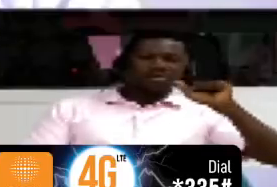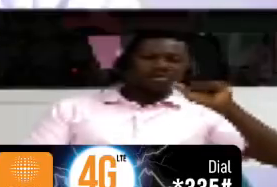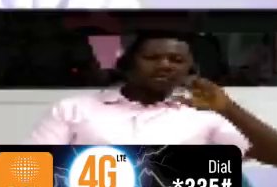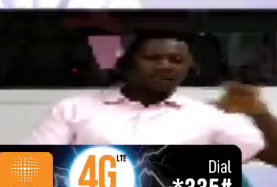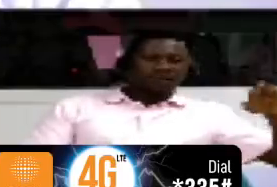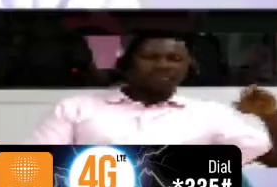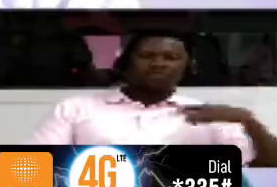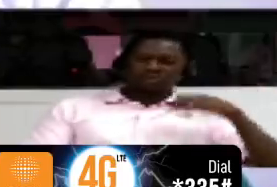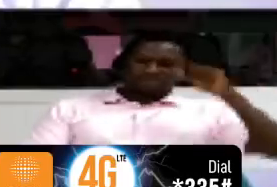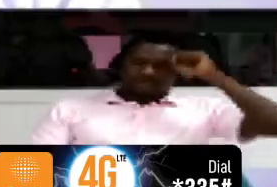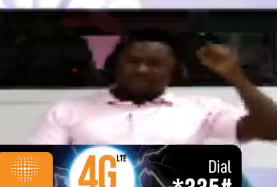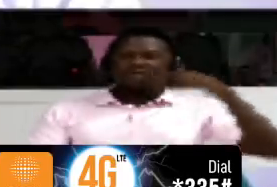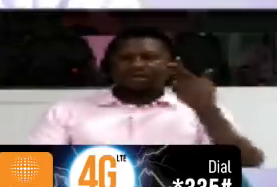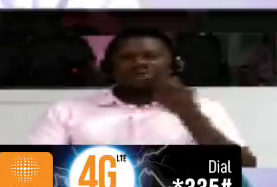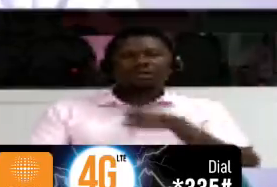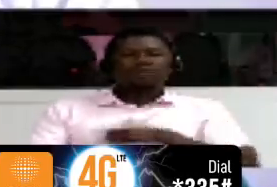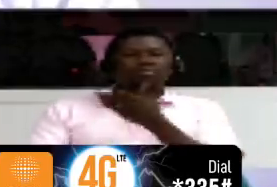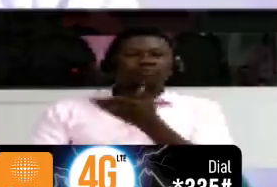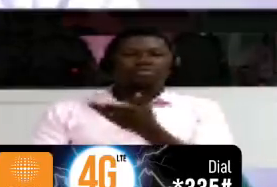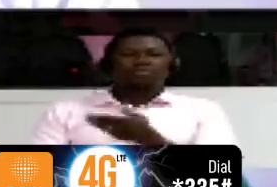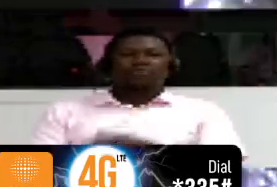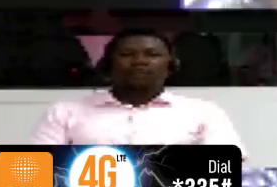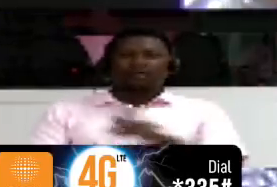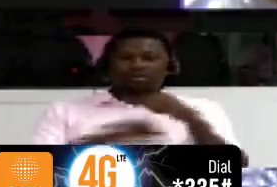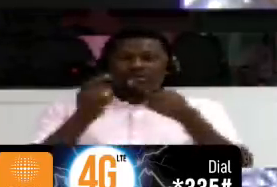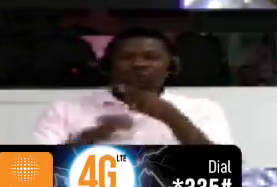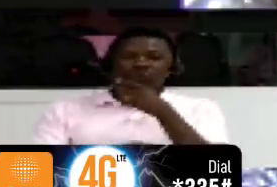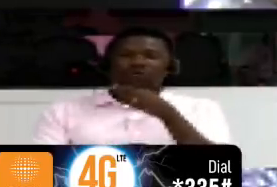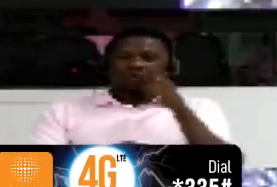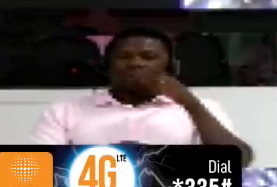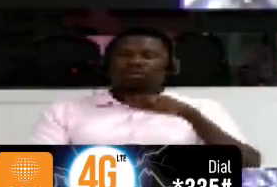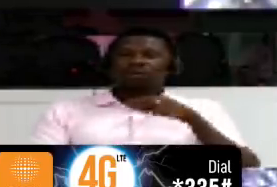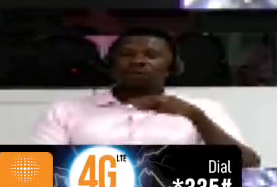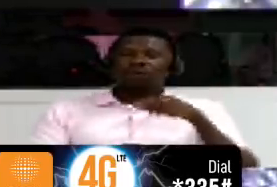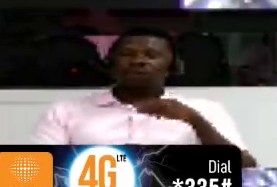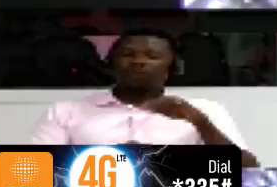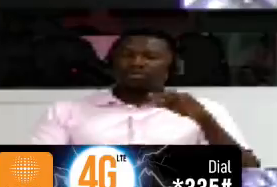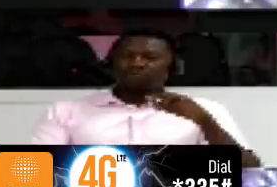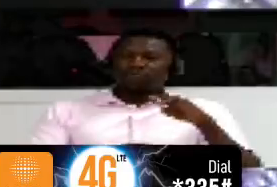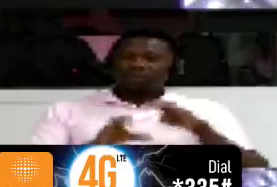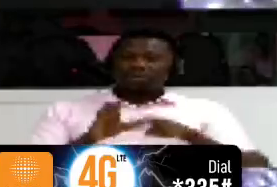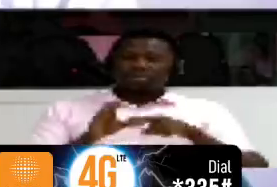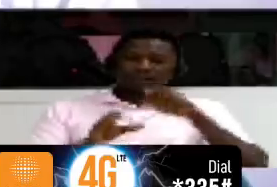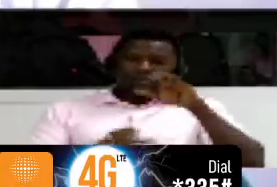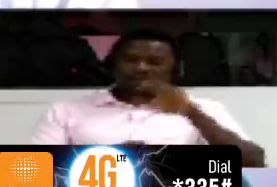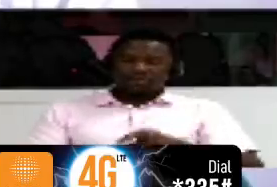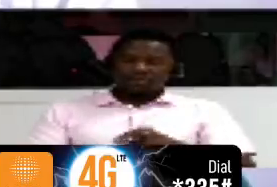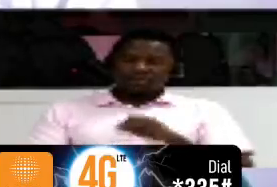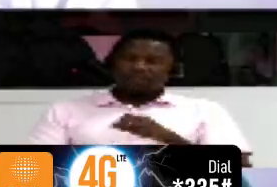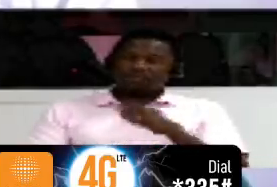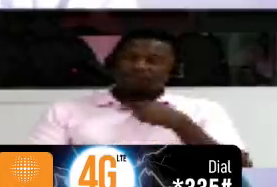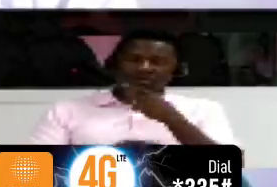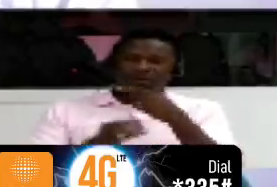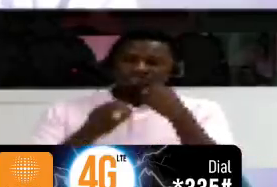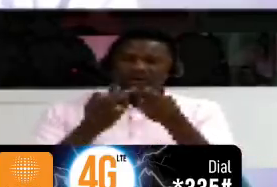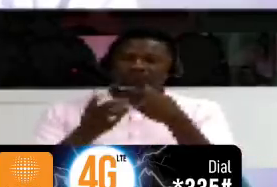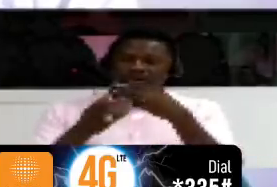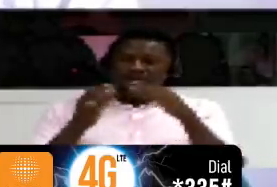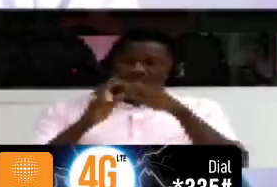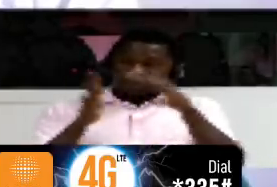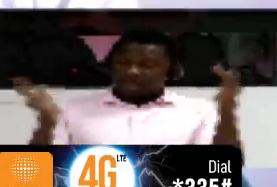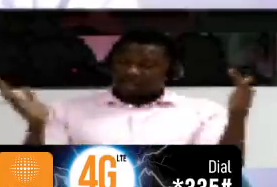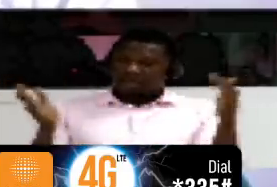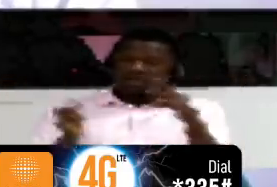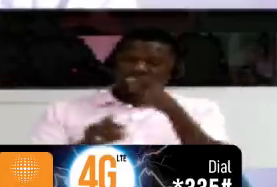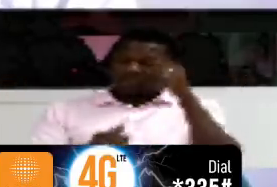And in terms of your membership, you told us that you had a large body of students. Is that correct? Yes. Do you recall roughly how many